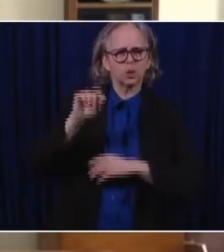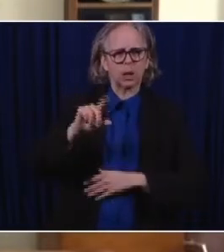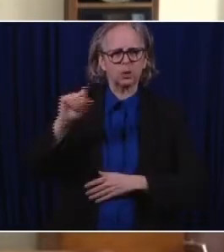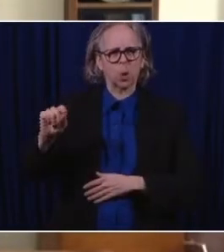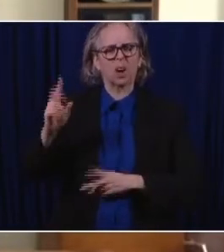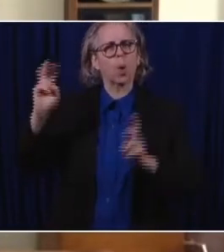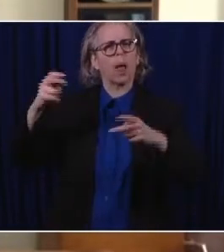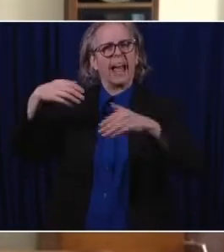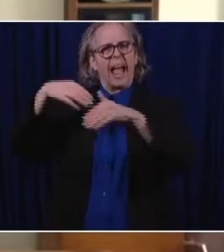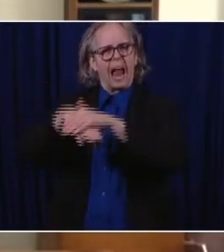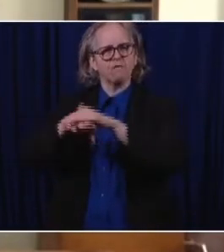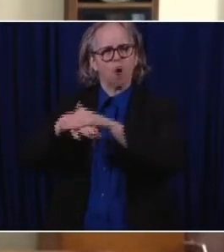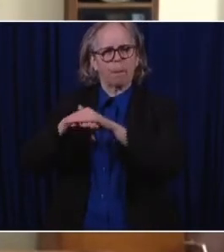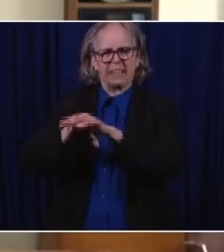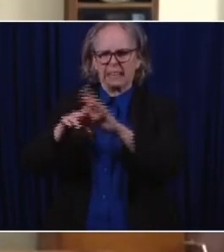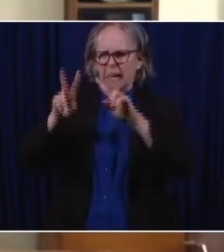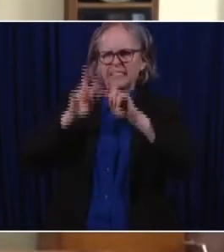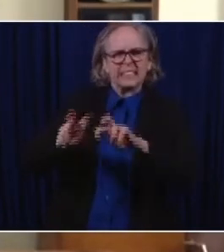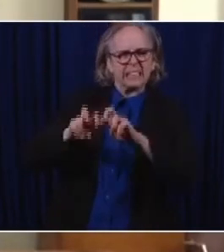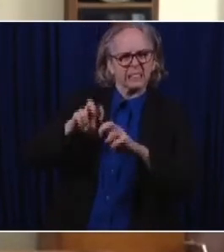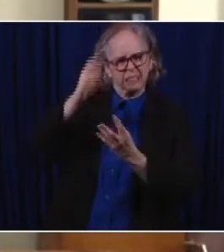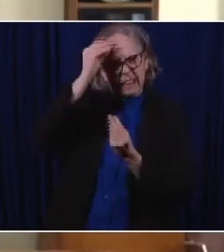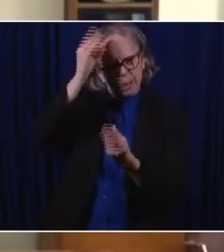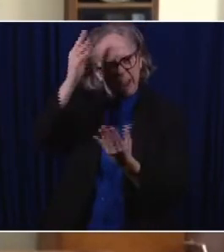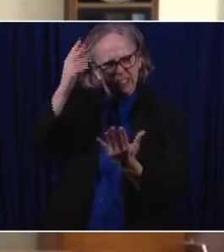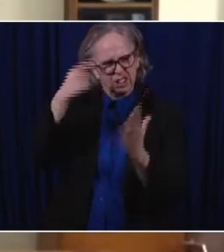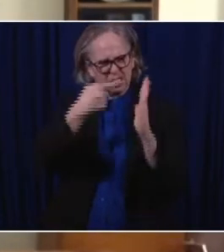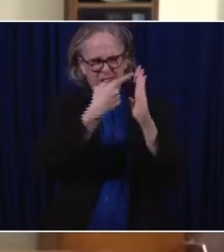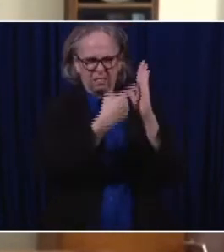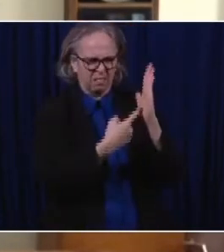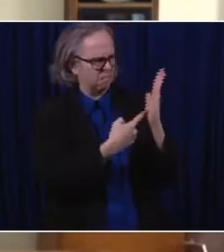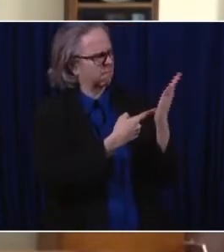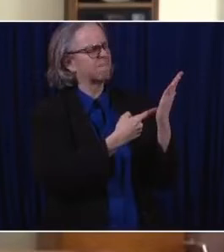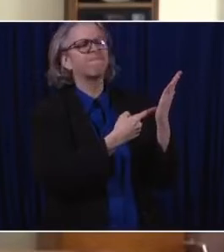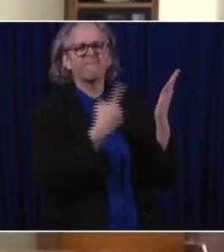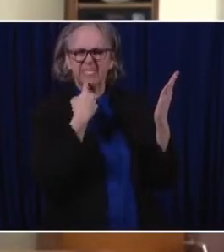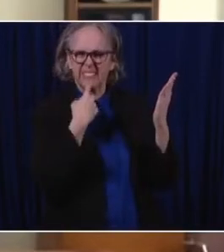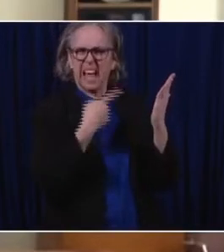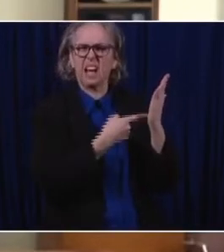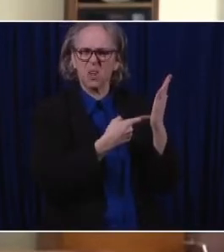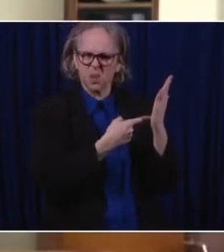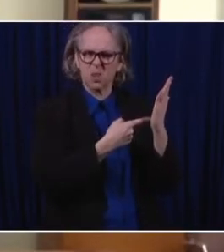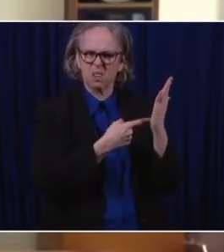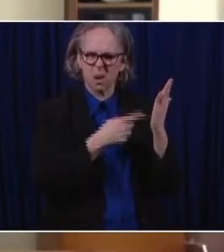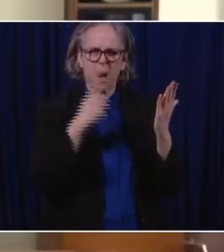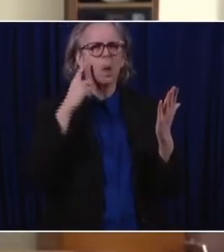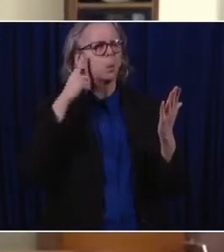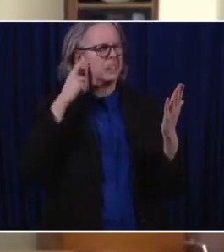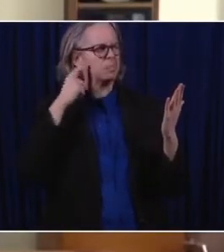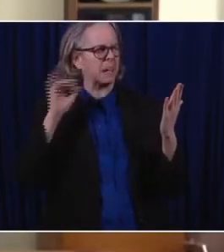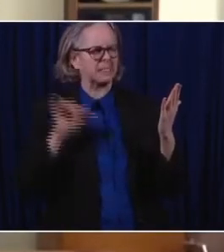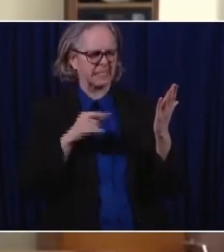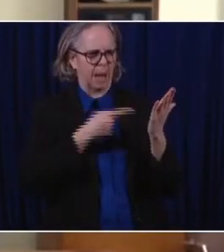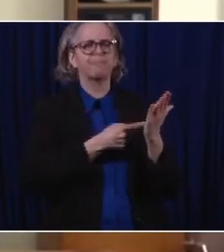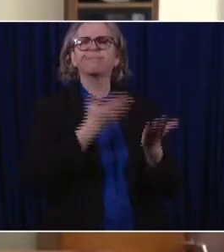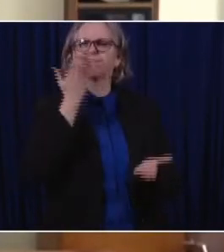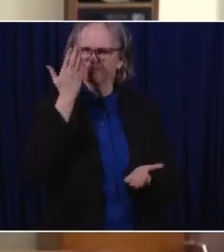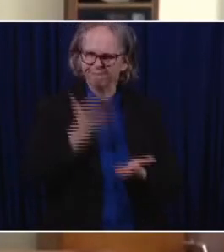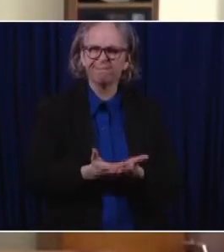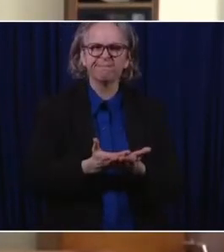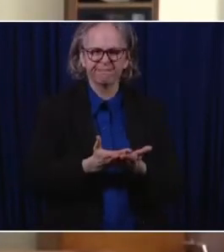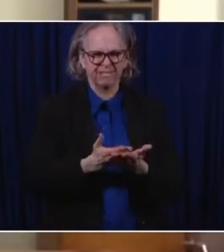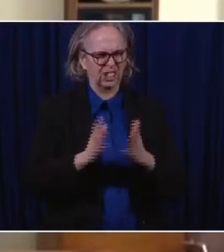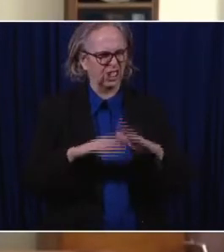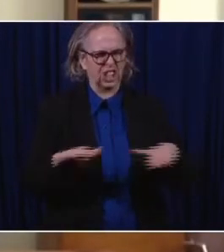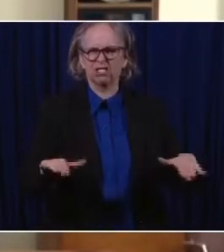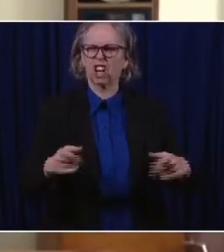suspected, that some of our kids are not doing as well as we would like them to be doing. Joining us today is Superintendent of Public